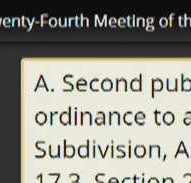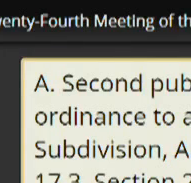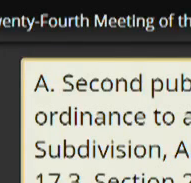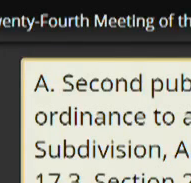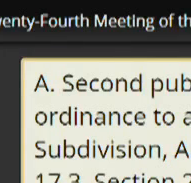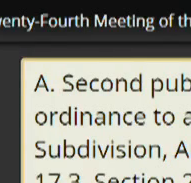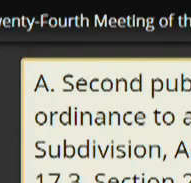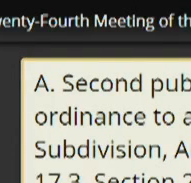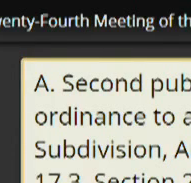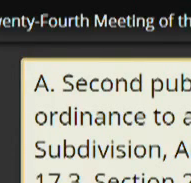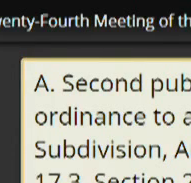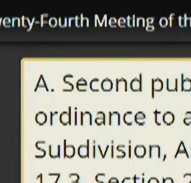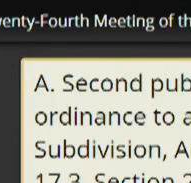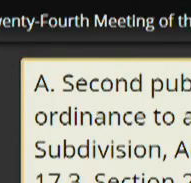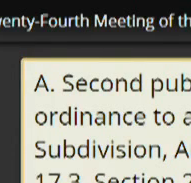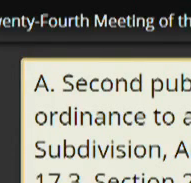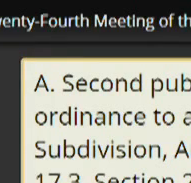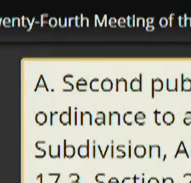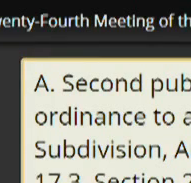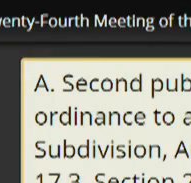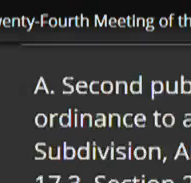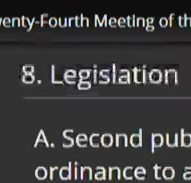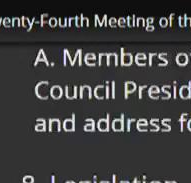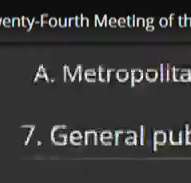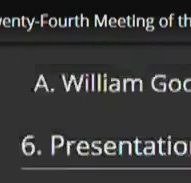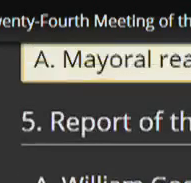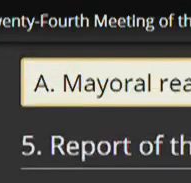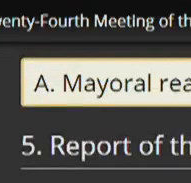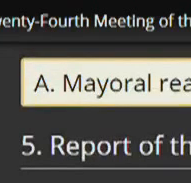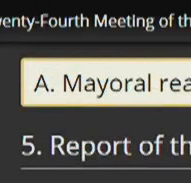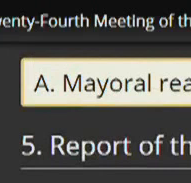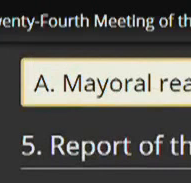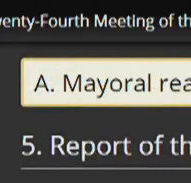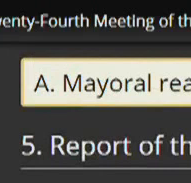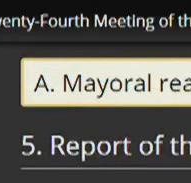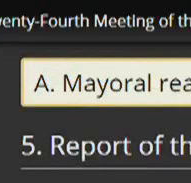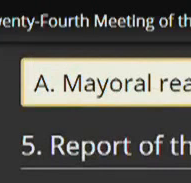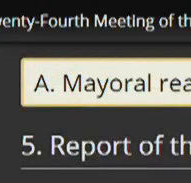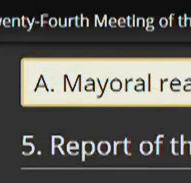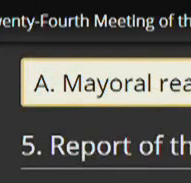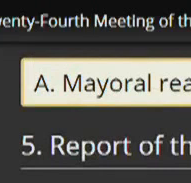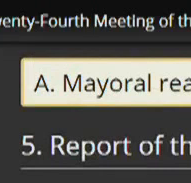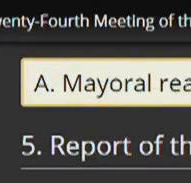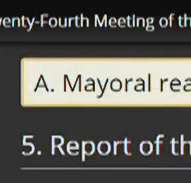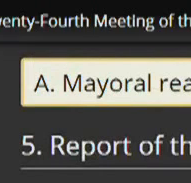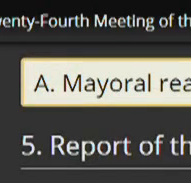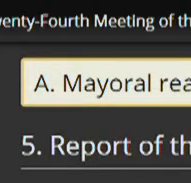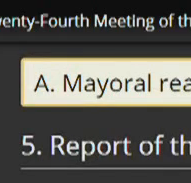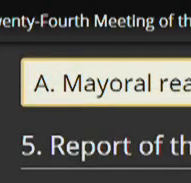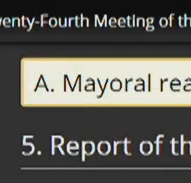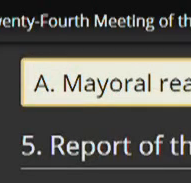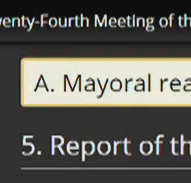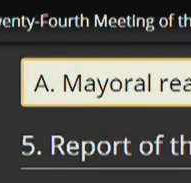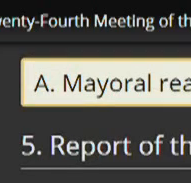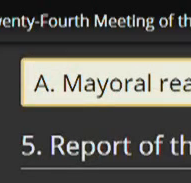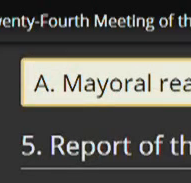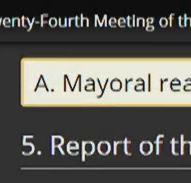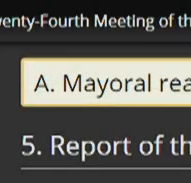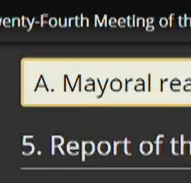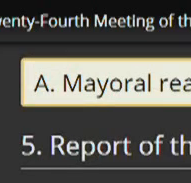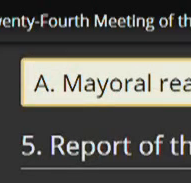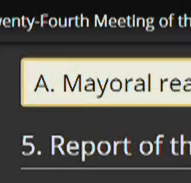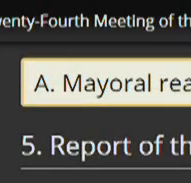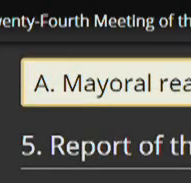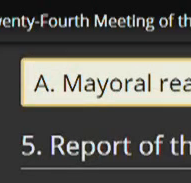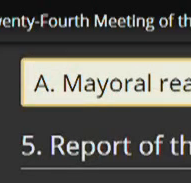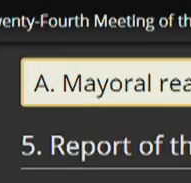services, former Laurel Police Department, retired lieutenant. And I was glad that he